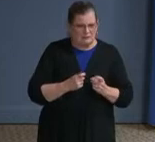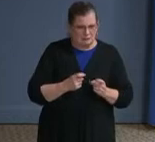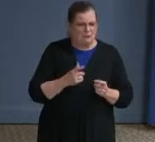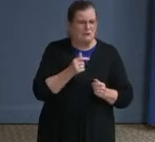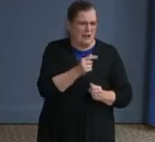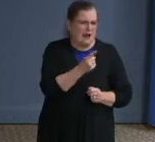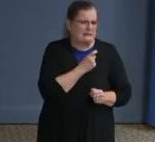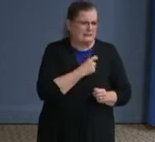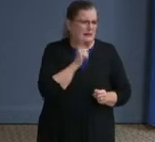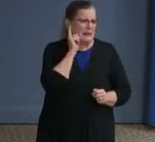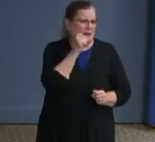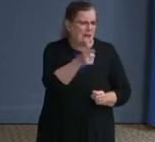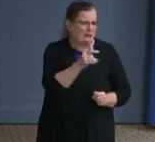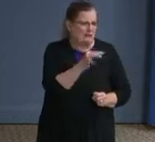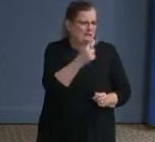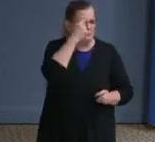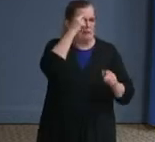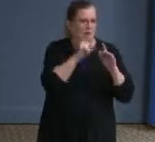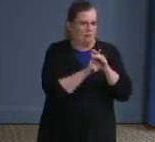Thank you, Madam Mayor. Thank you,